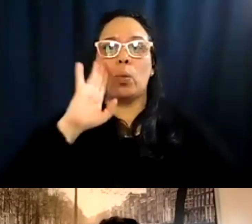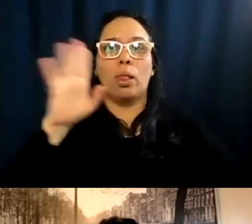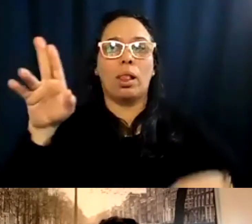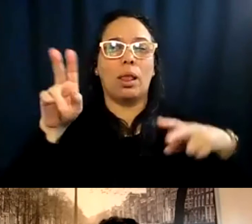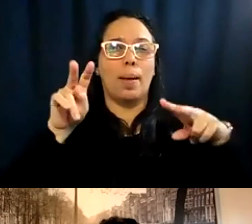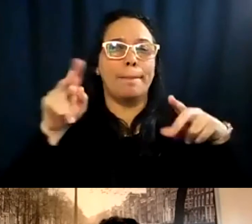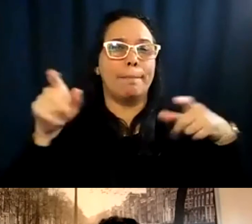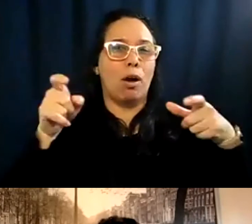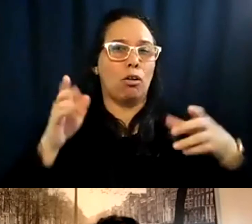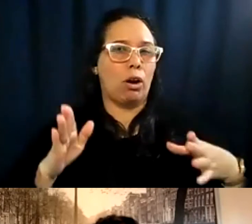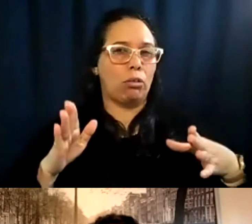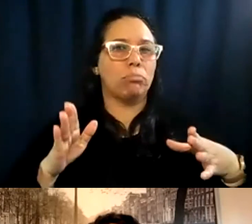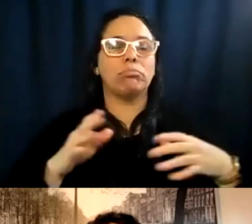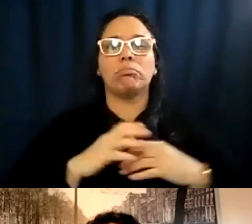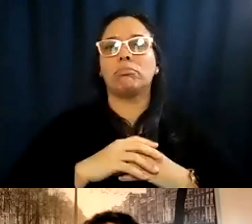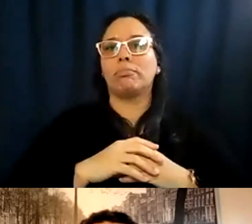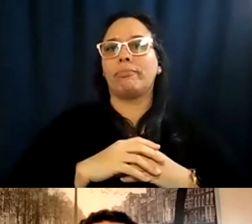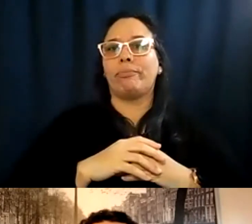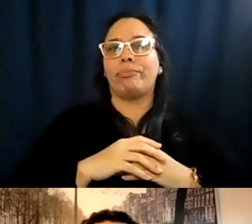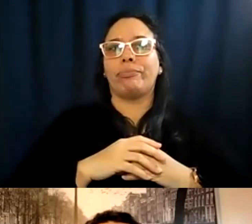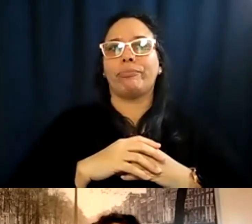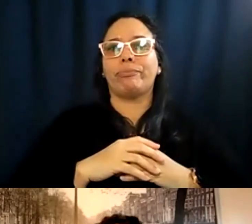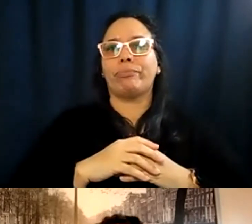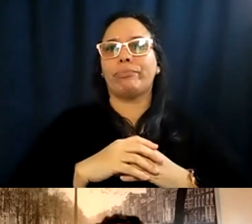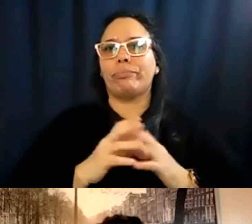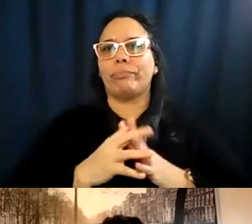audience. The first one I would like to pose